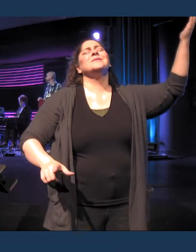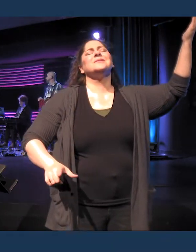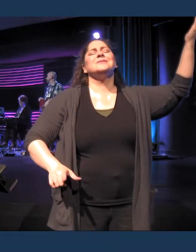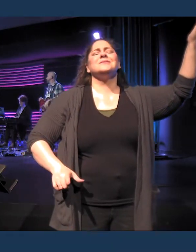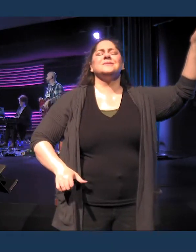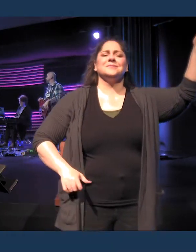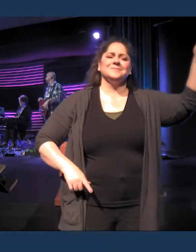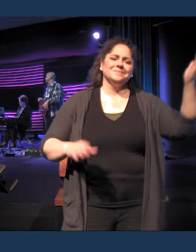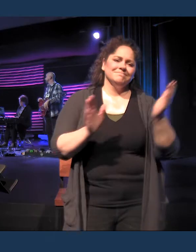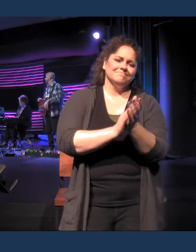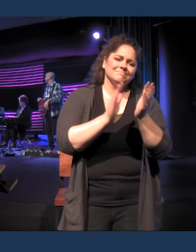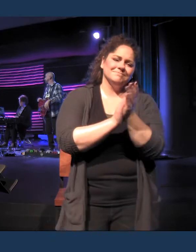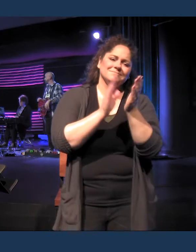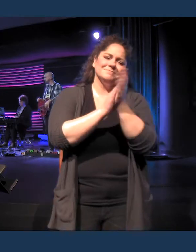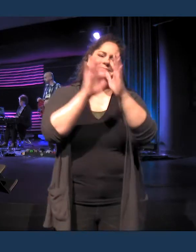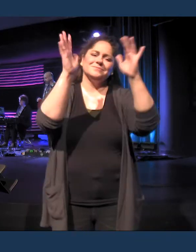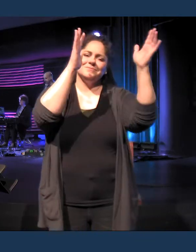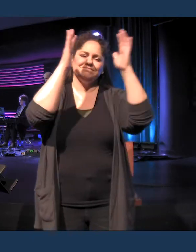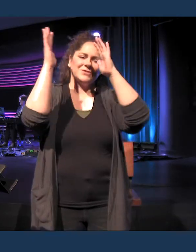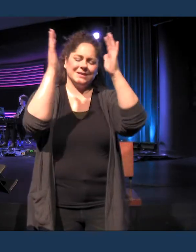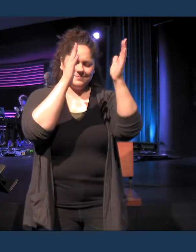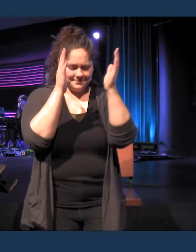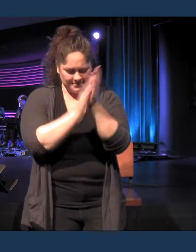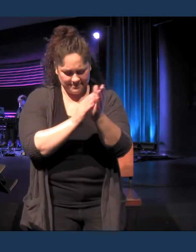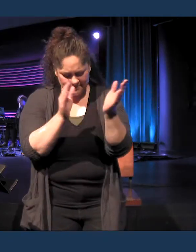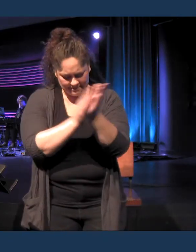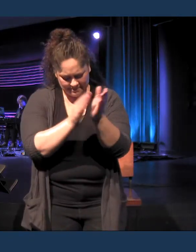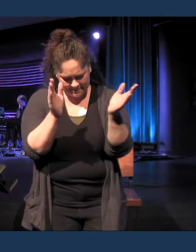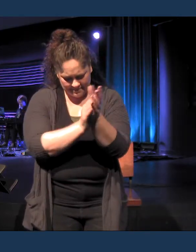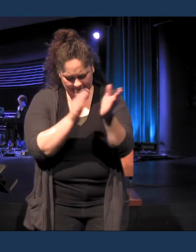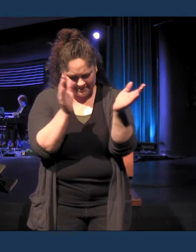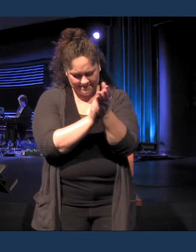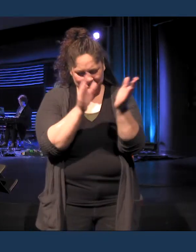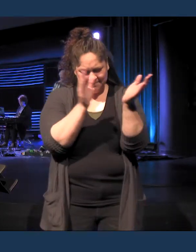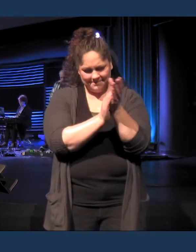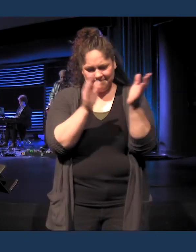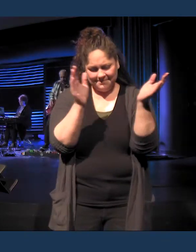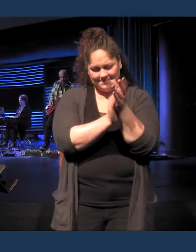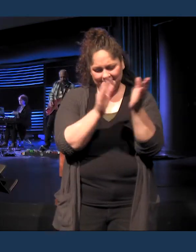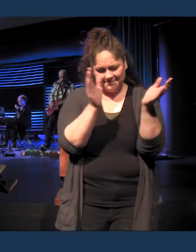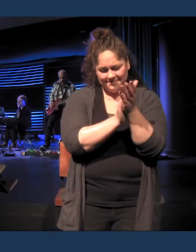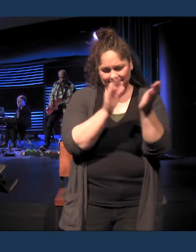church, let's give him praise this morning. Thanks.